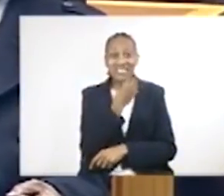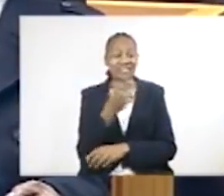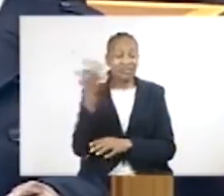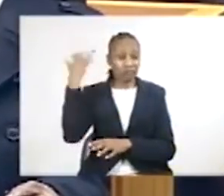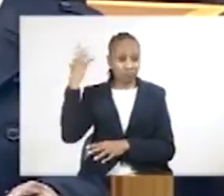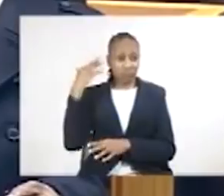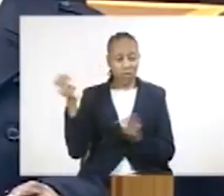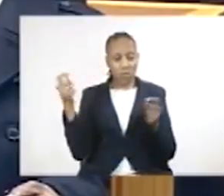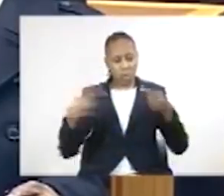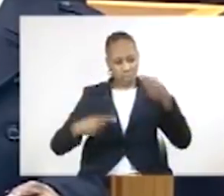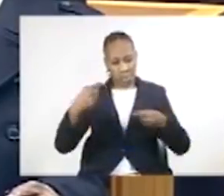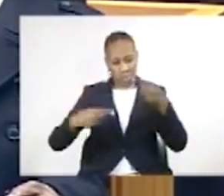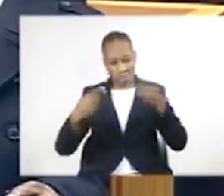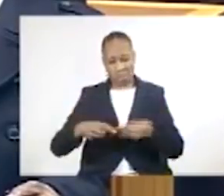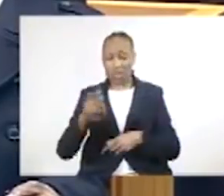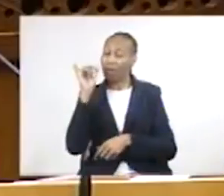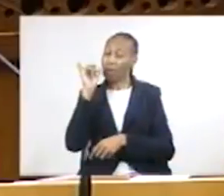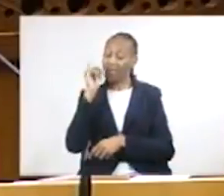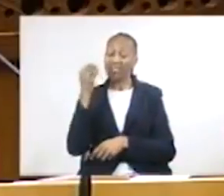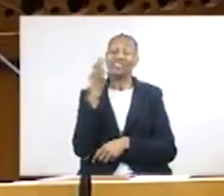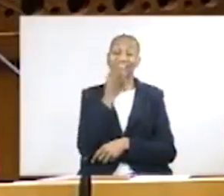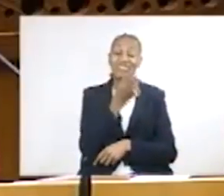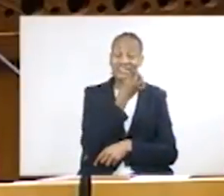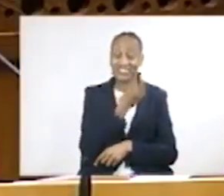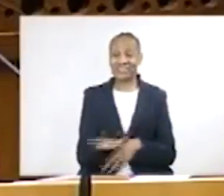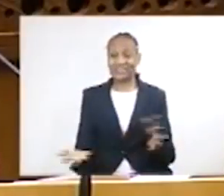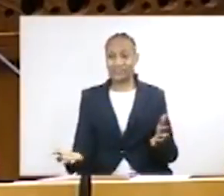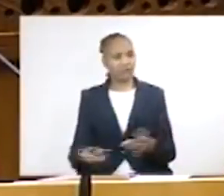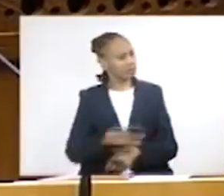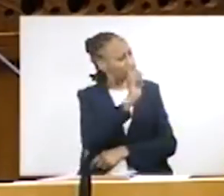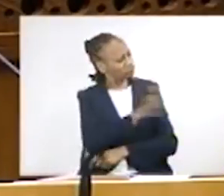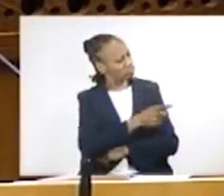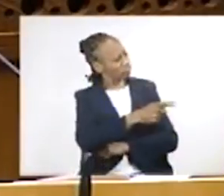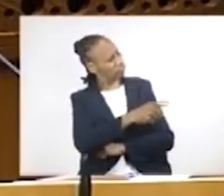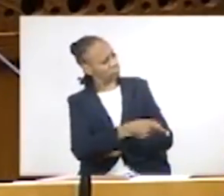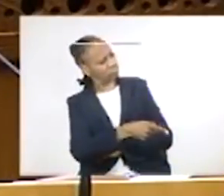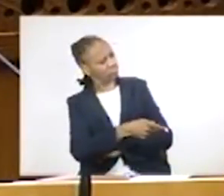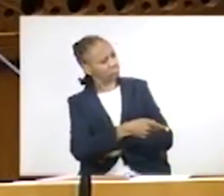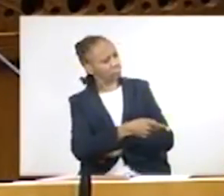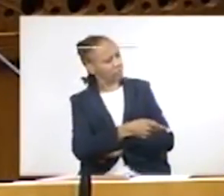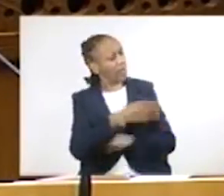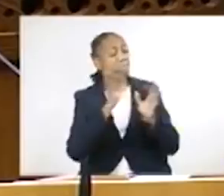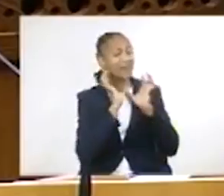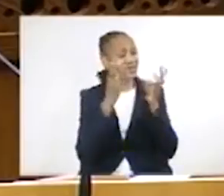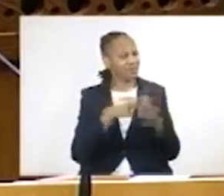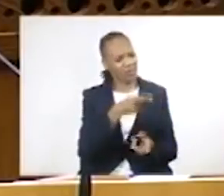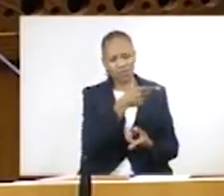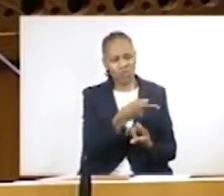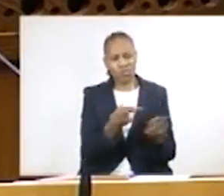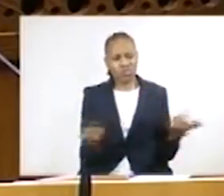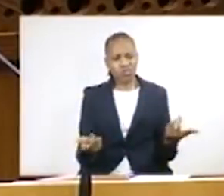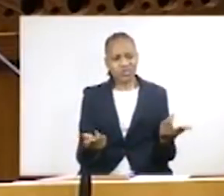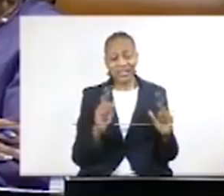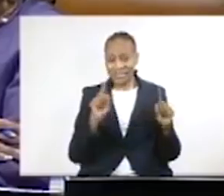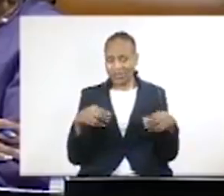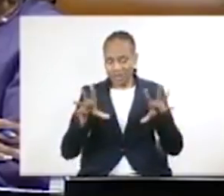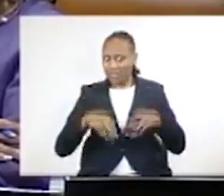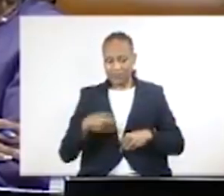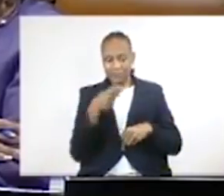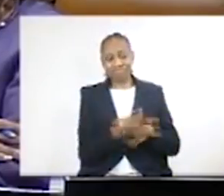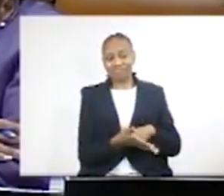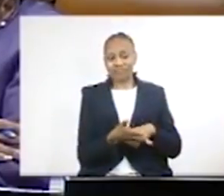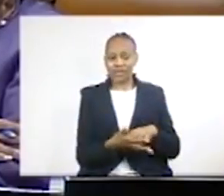Honorable Malema, there is an honorable Blade in Zimande in this house. Honorable Blade in Zimande, in